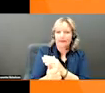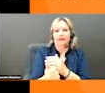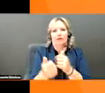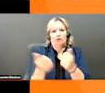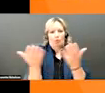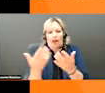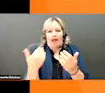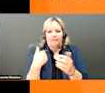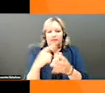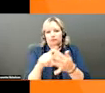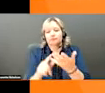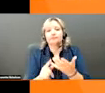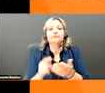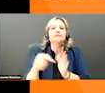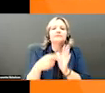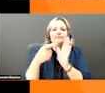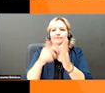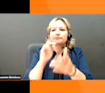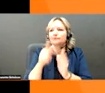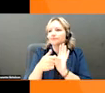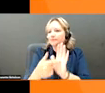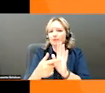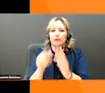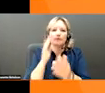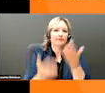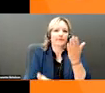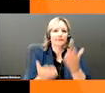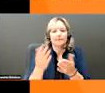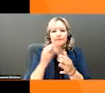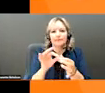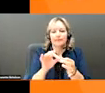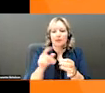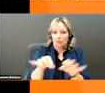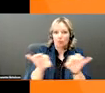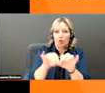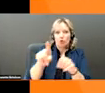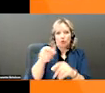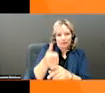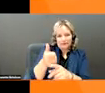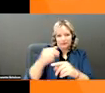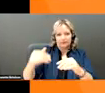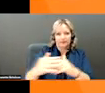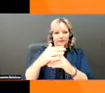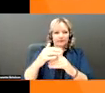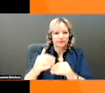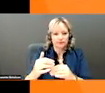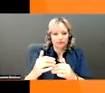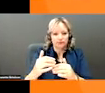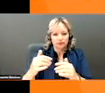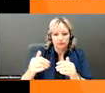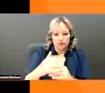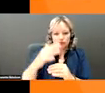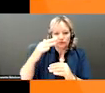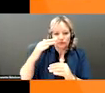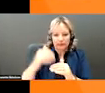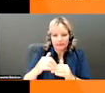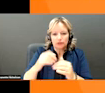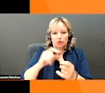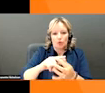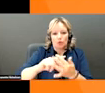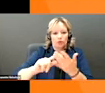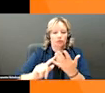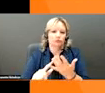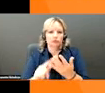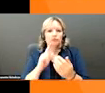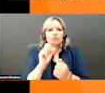for example. And then the point rated criteria, which is where they rate your experience against others. So that's where you find it